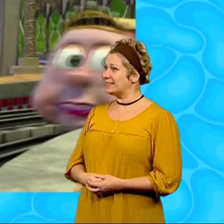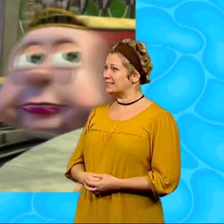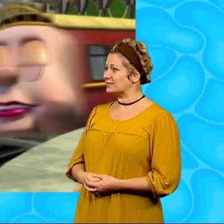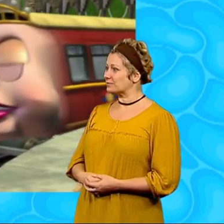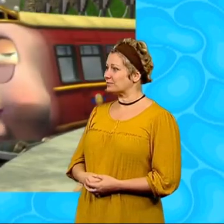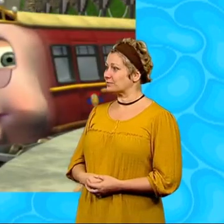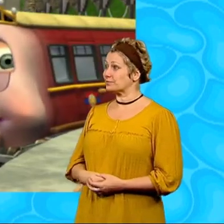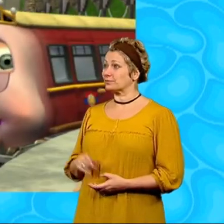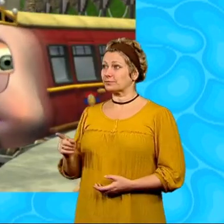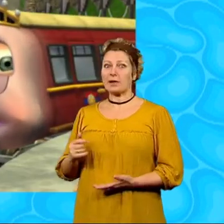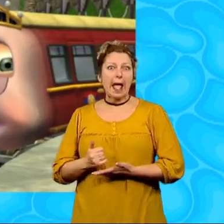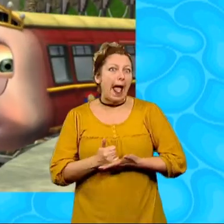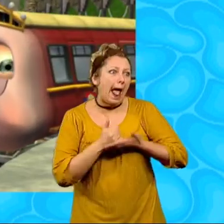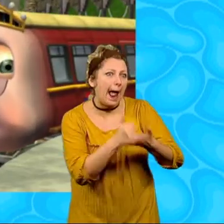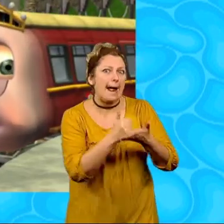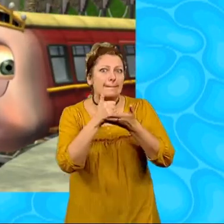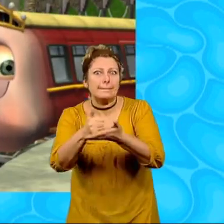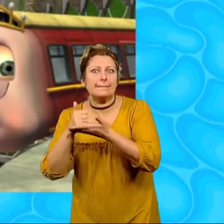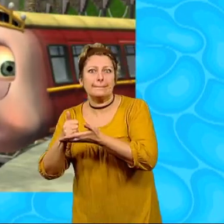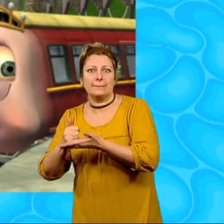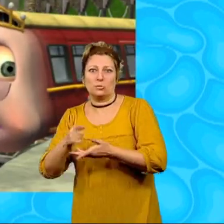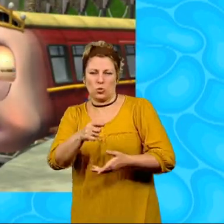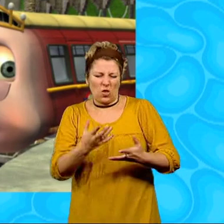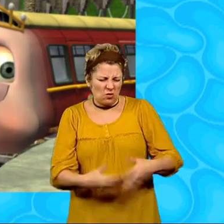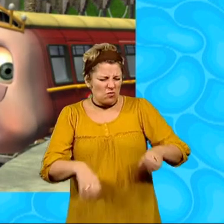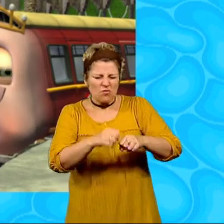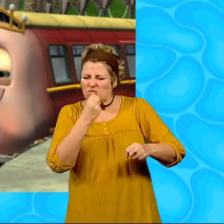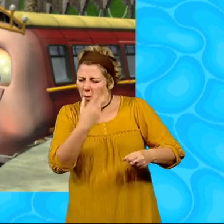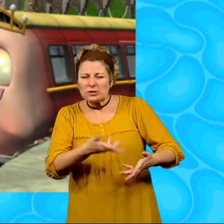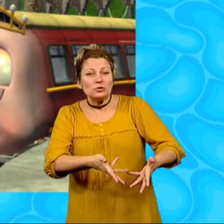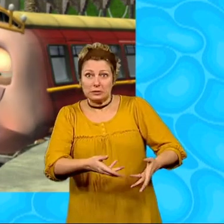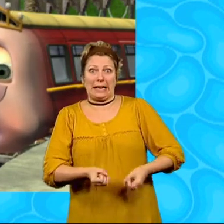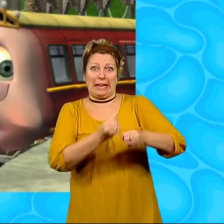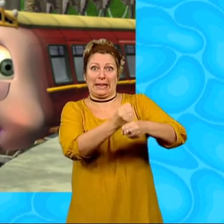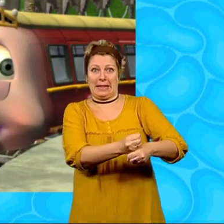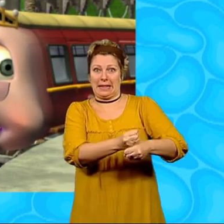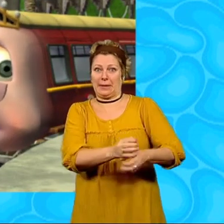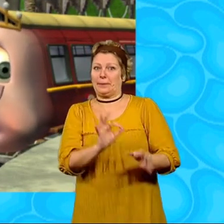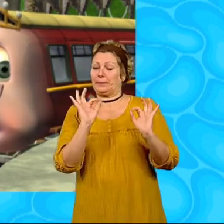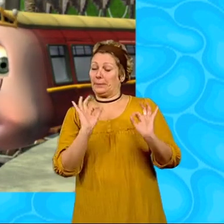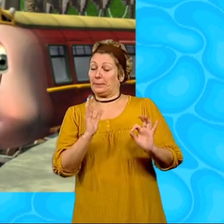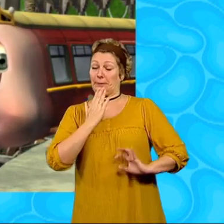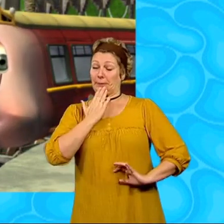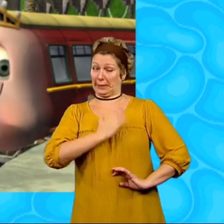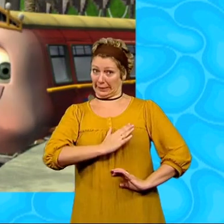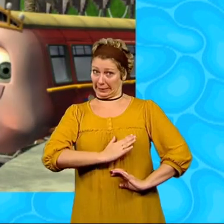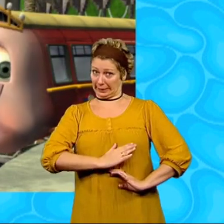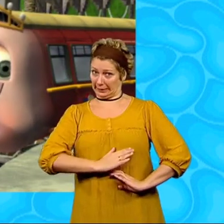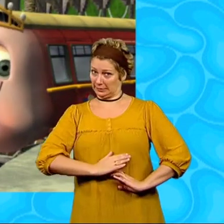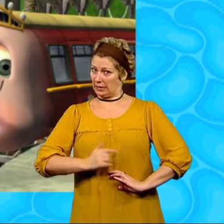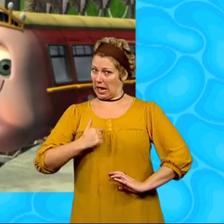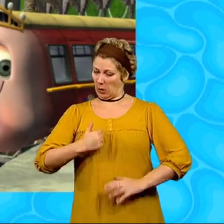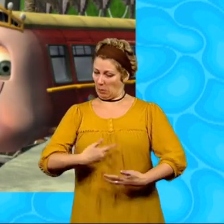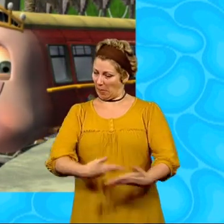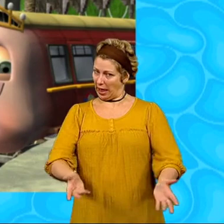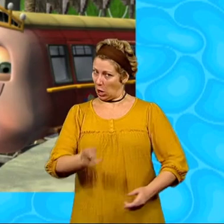Help the nature reserve by leaving your bags of jumble on the platform. Neat and tidily, please. I don't want any